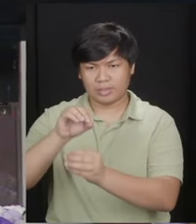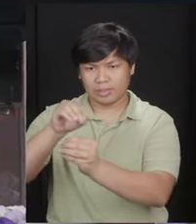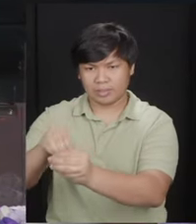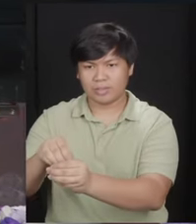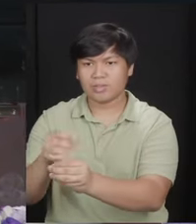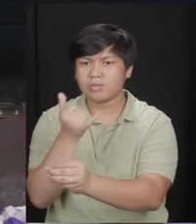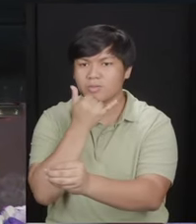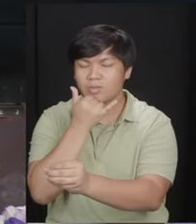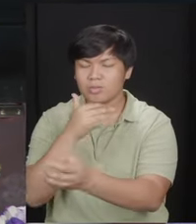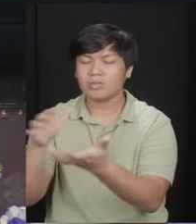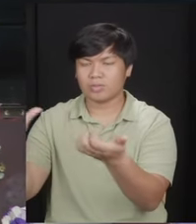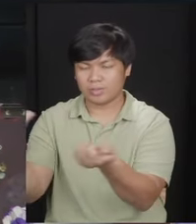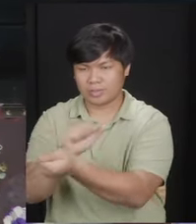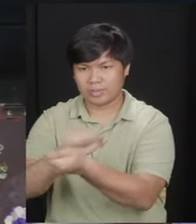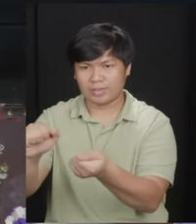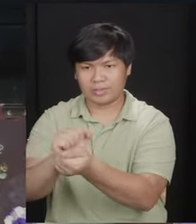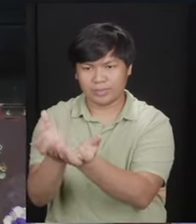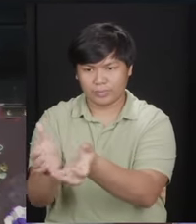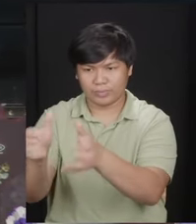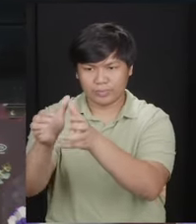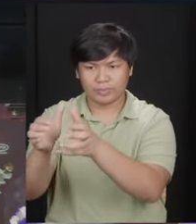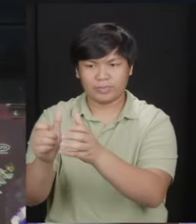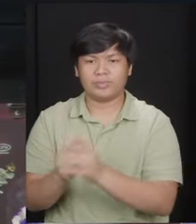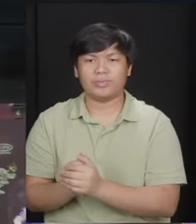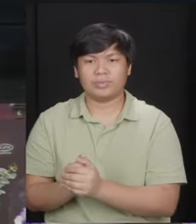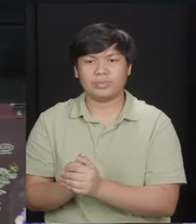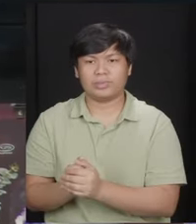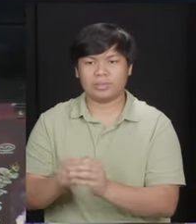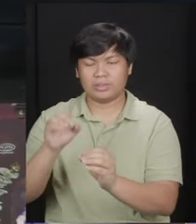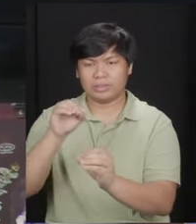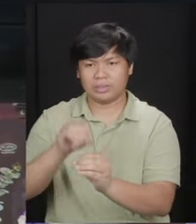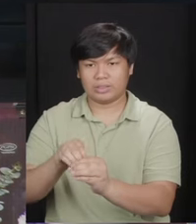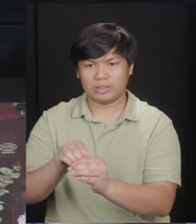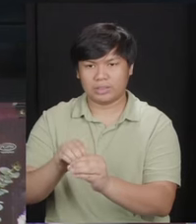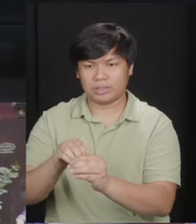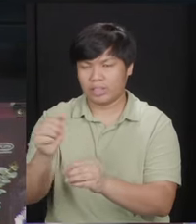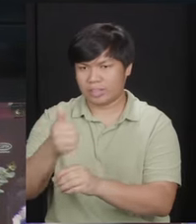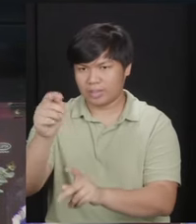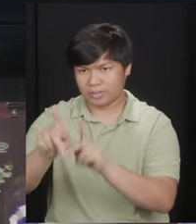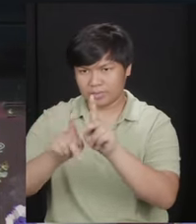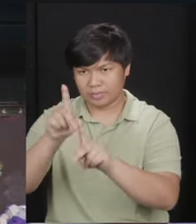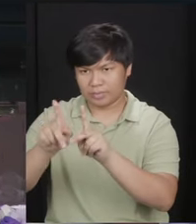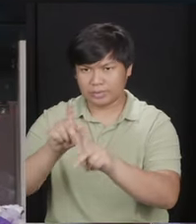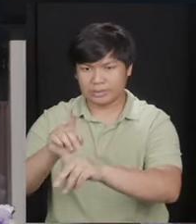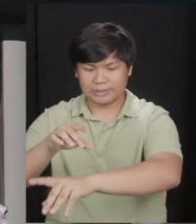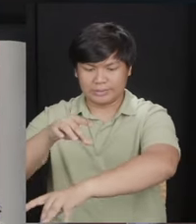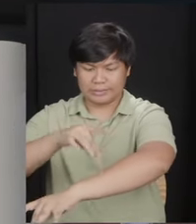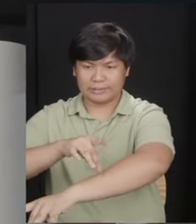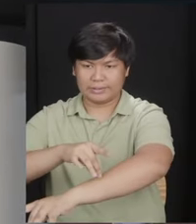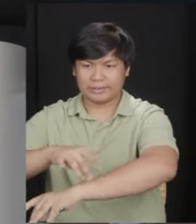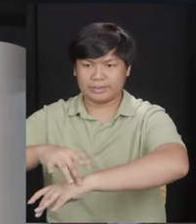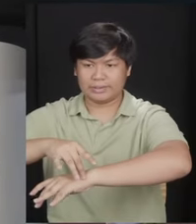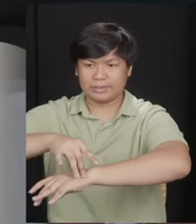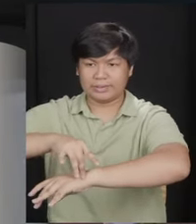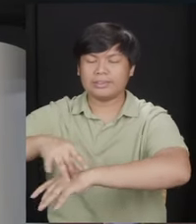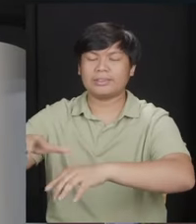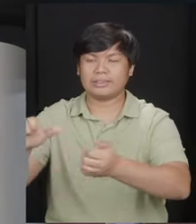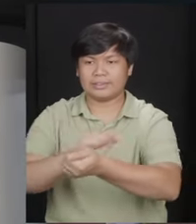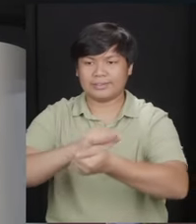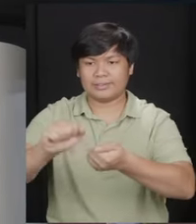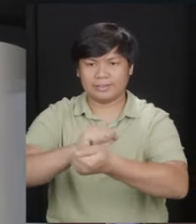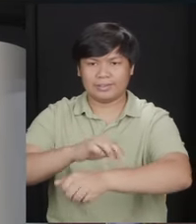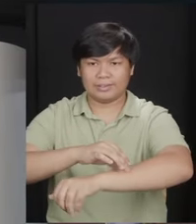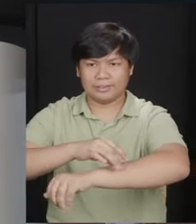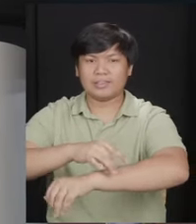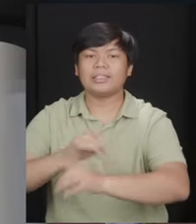vessel, it will destroy the vessel. If you pour it on others, especially on living skin, it destroys living skin. That's acid, and